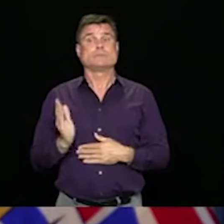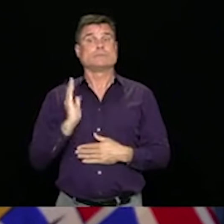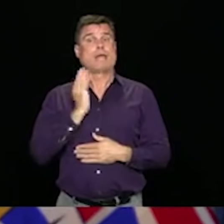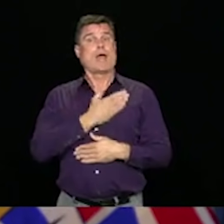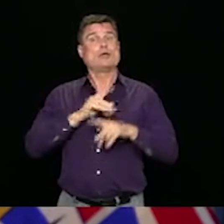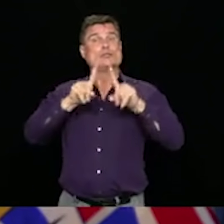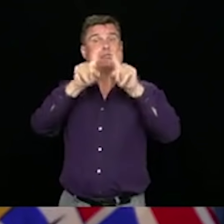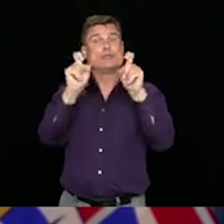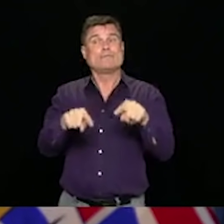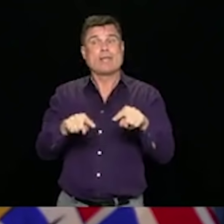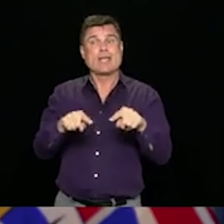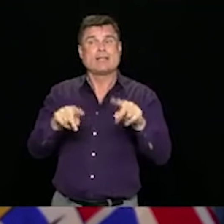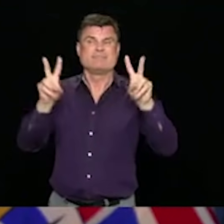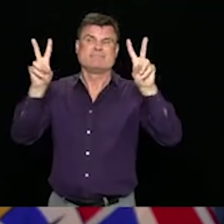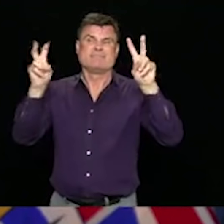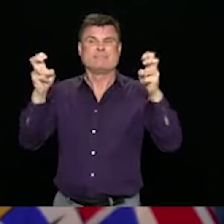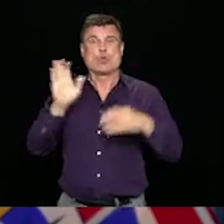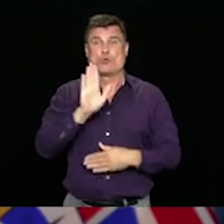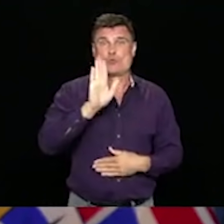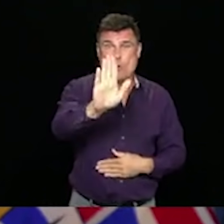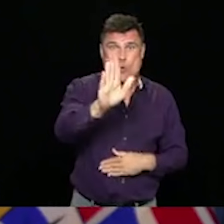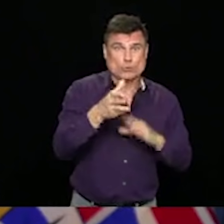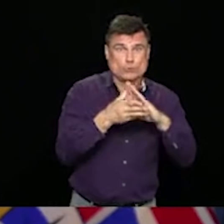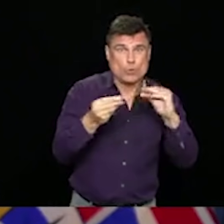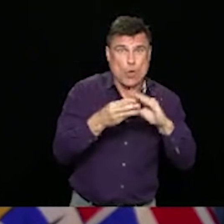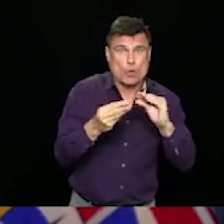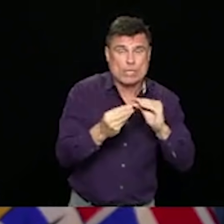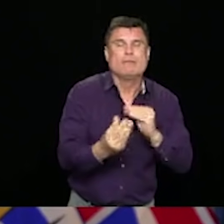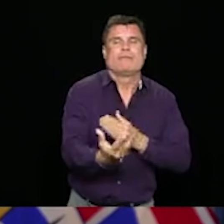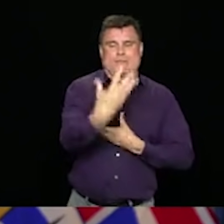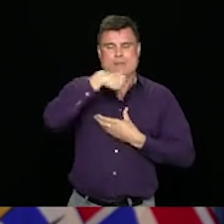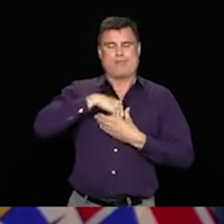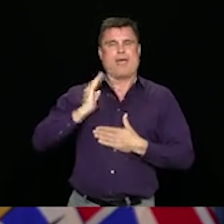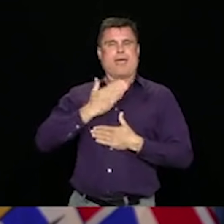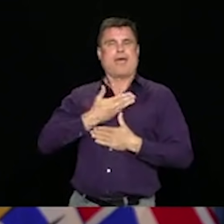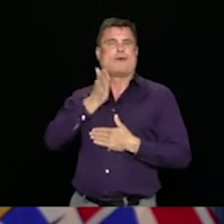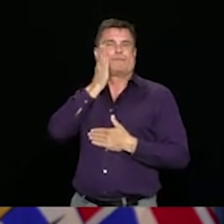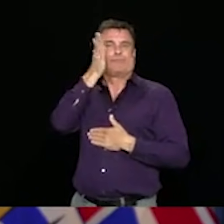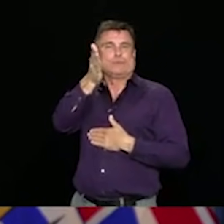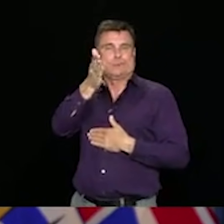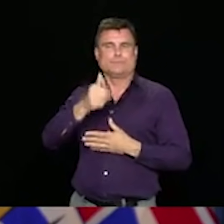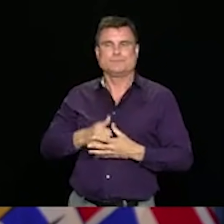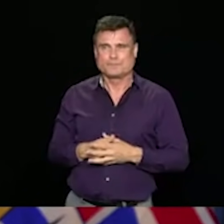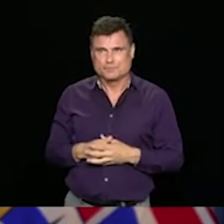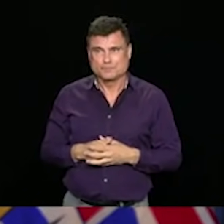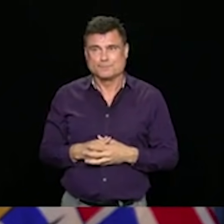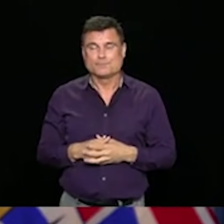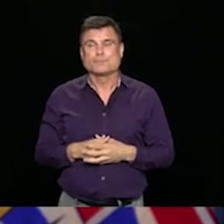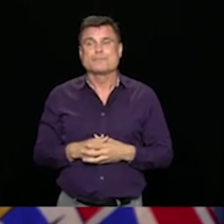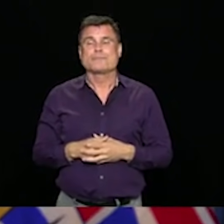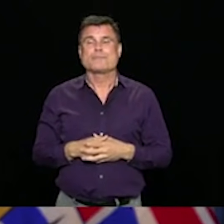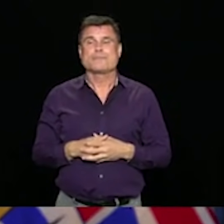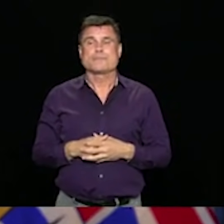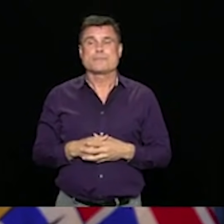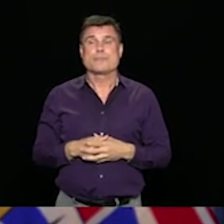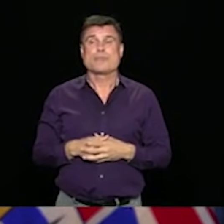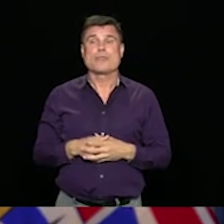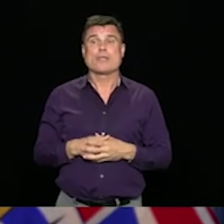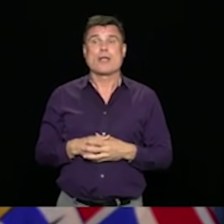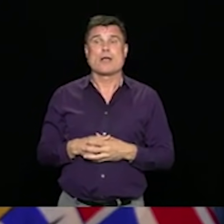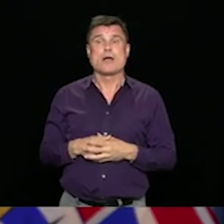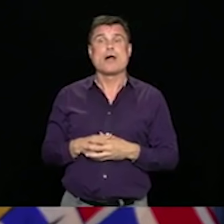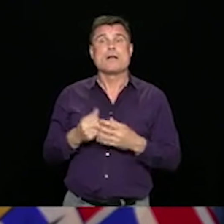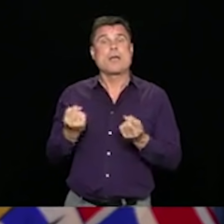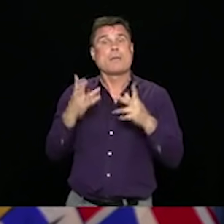Future, and I encourage everybody to take part in that. Over 330,000 people have completed the survey so far,